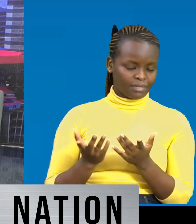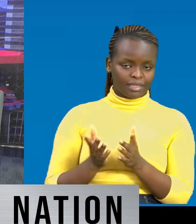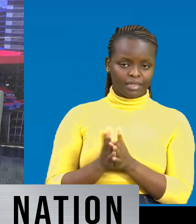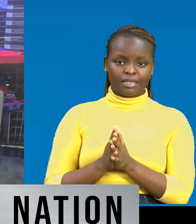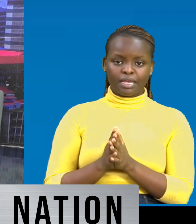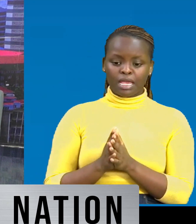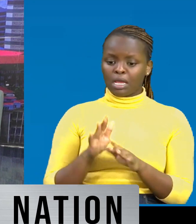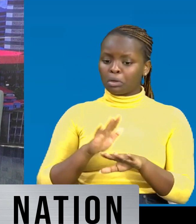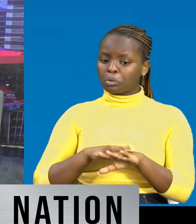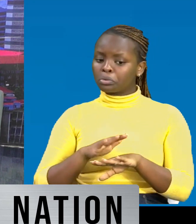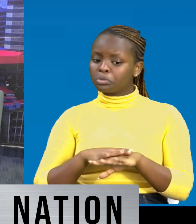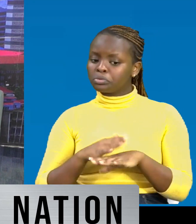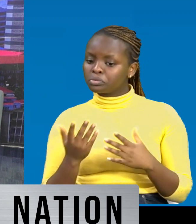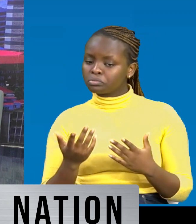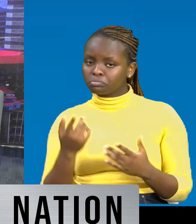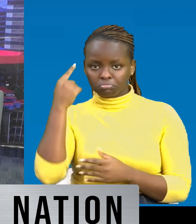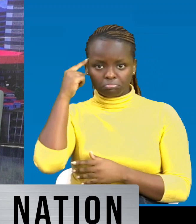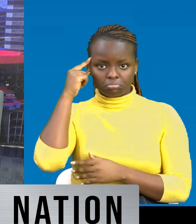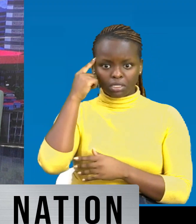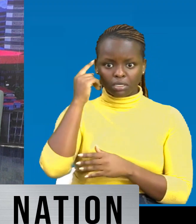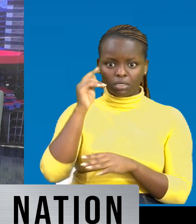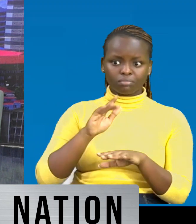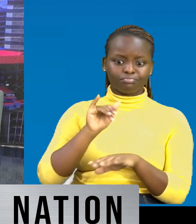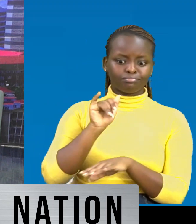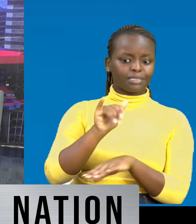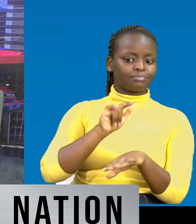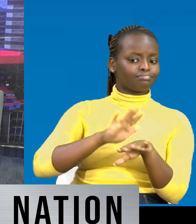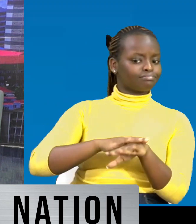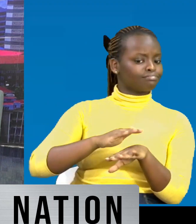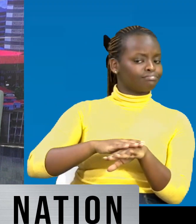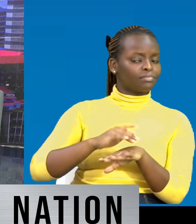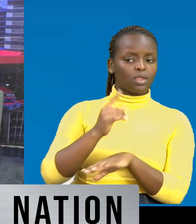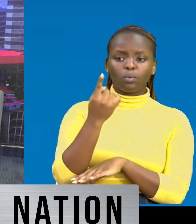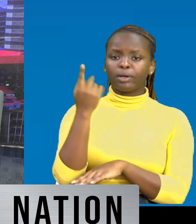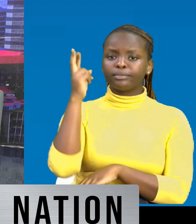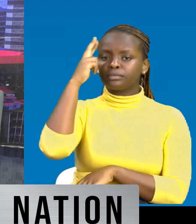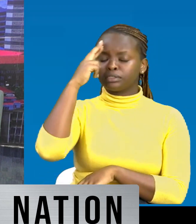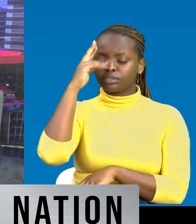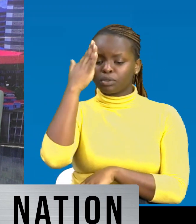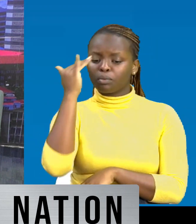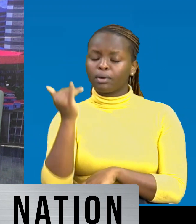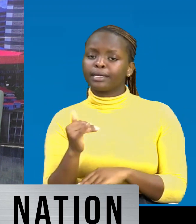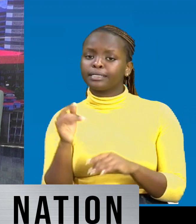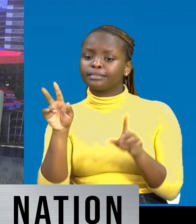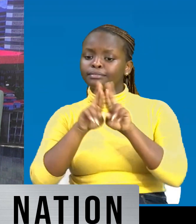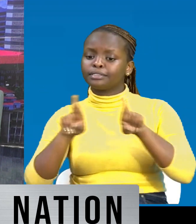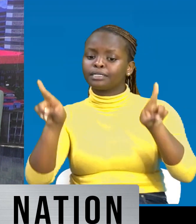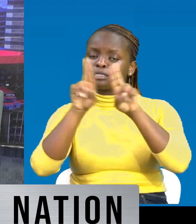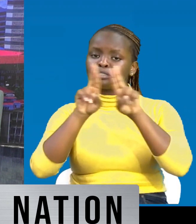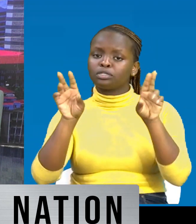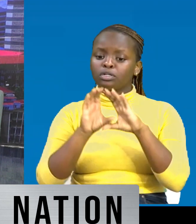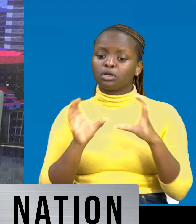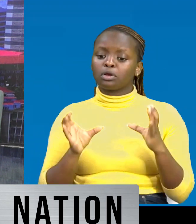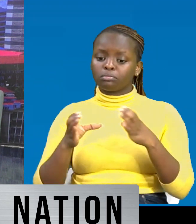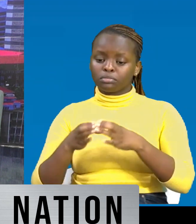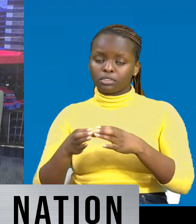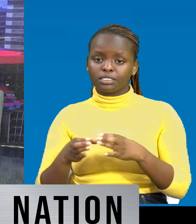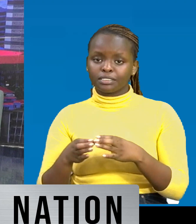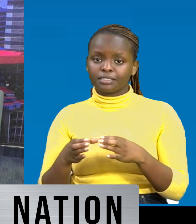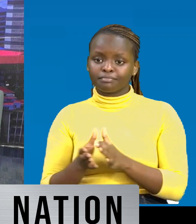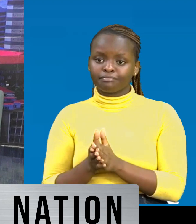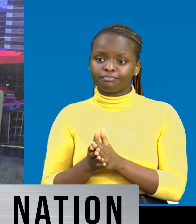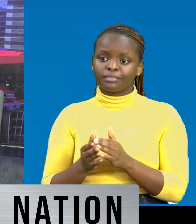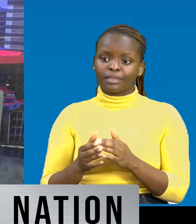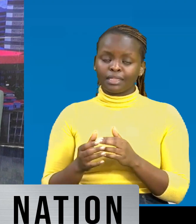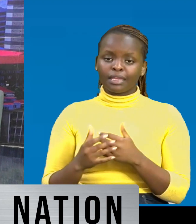face of Kenya internationally? By the way, could it be one of the reasons why the international community is endearing themselves to